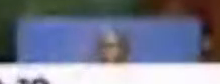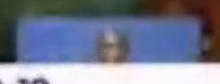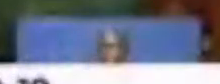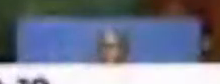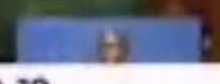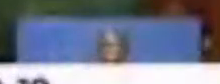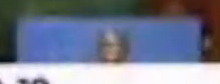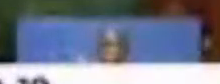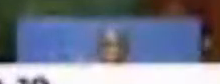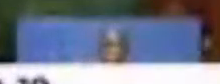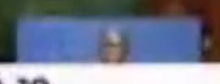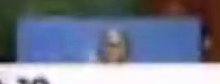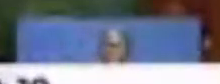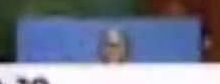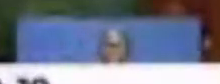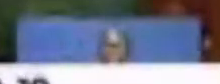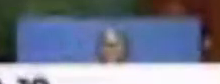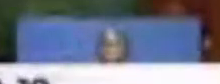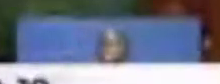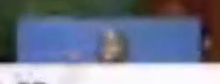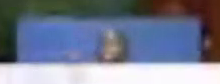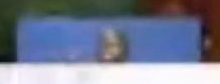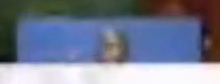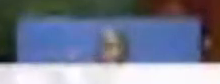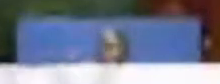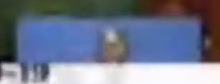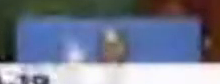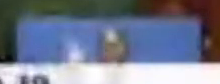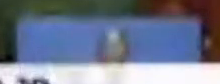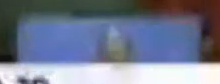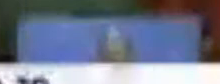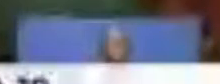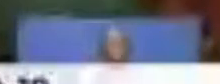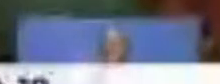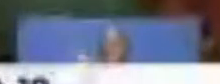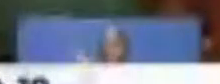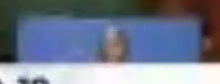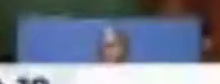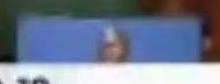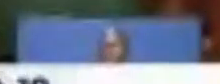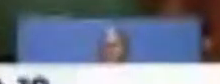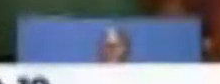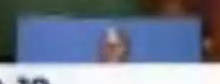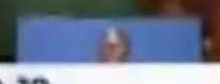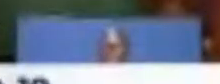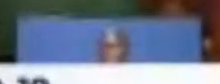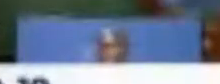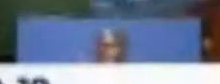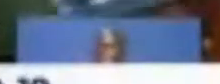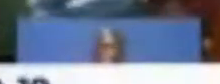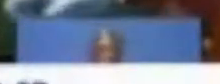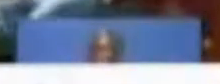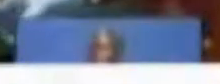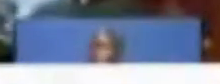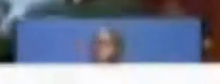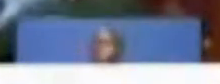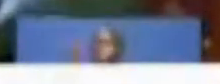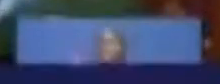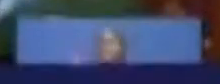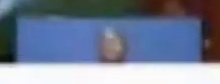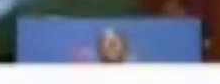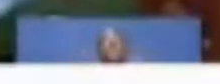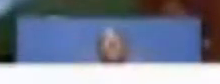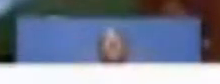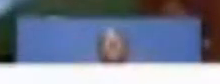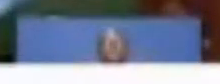Transshipment hubs are ports that allow large vessels that are unable to access destined ports of call due to their size.